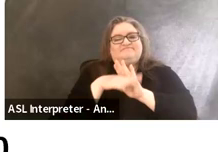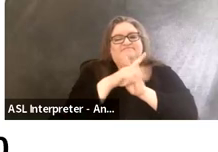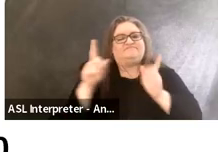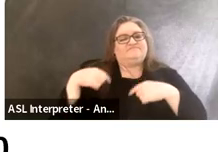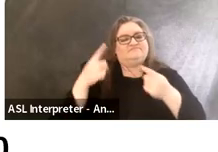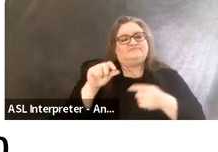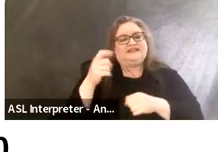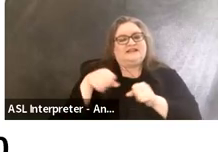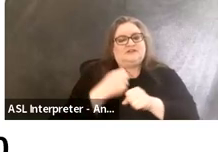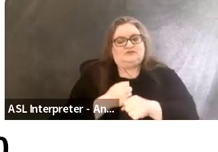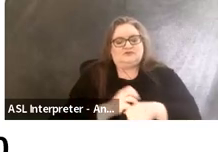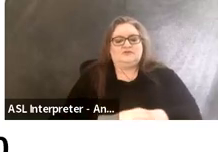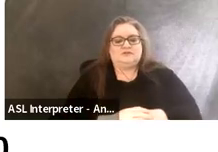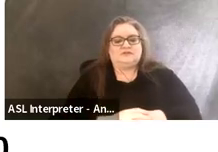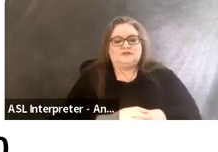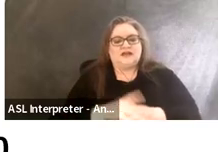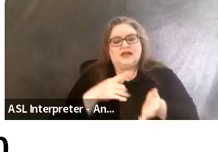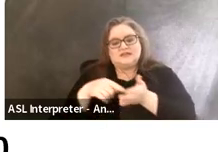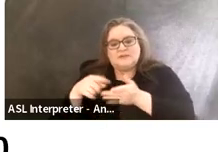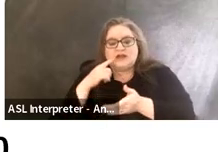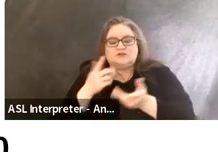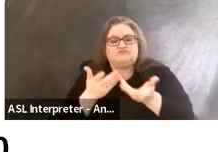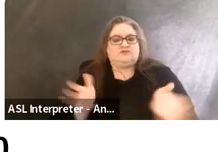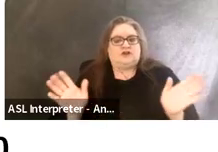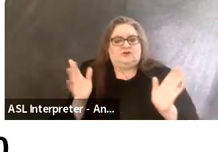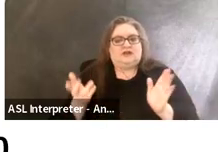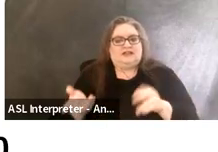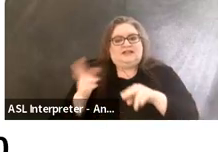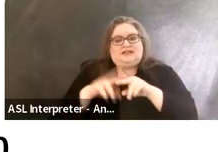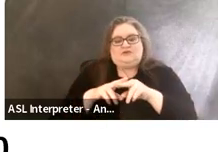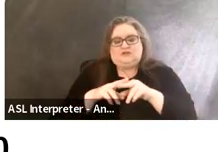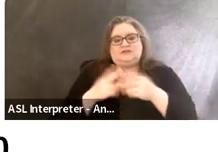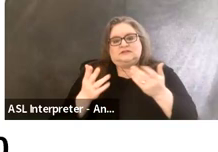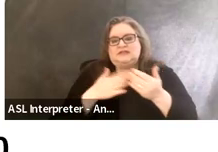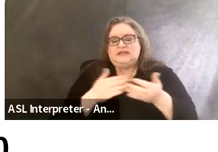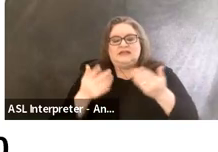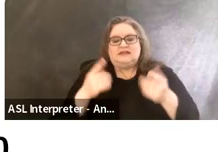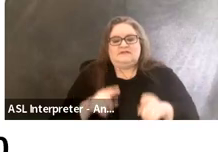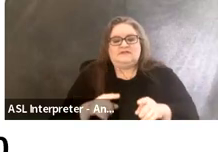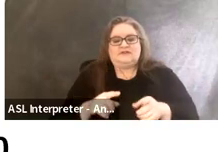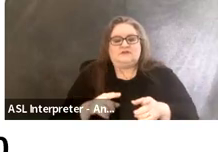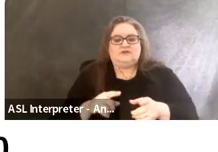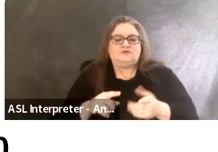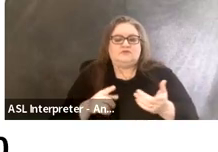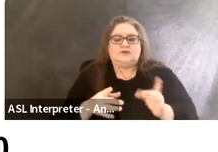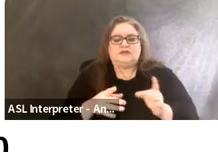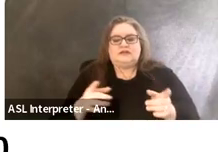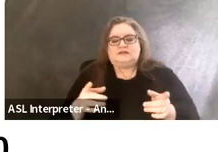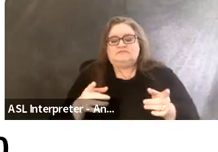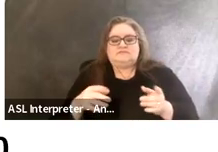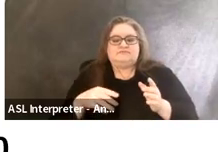decade. Expenditures have generally increased, even when adjusted for inflation,